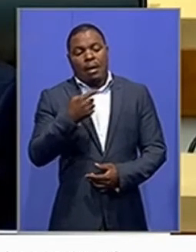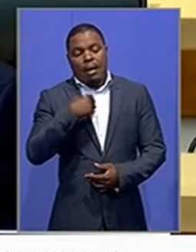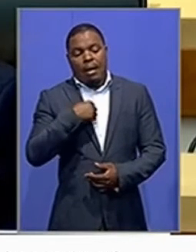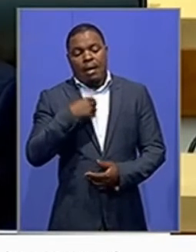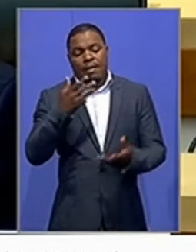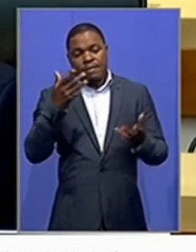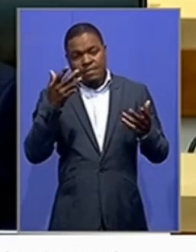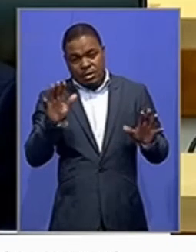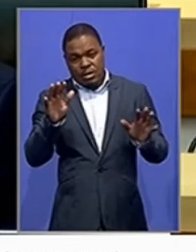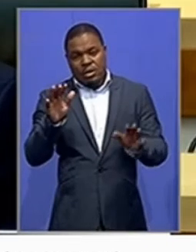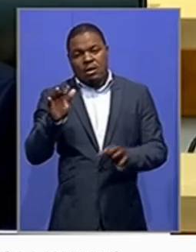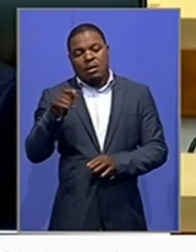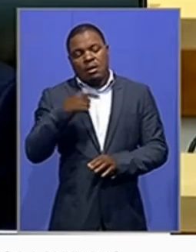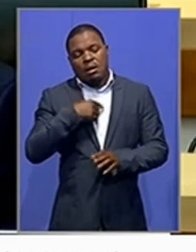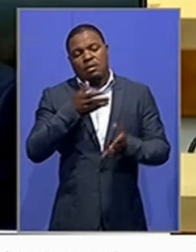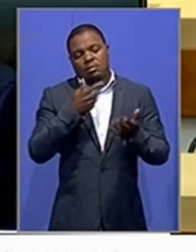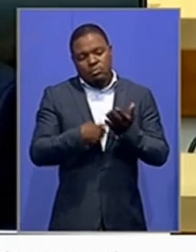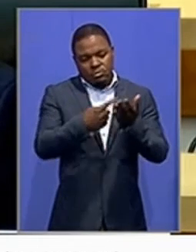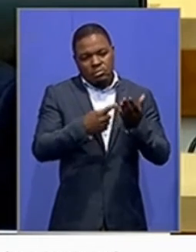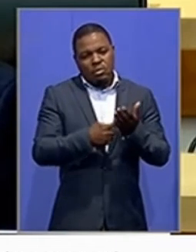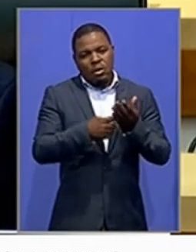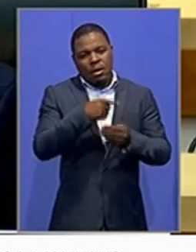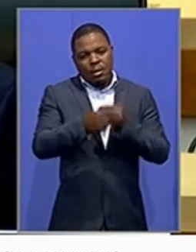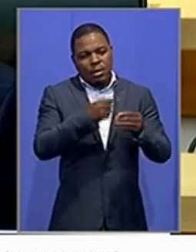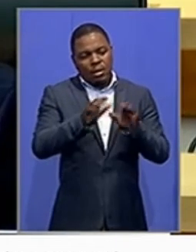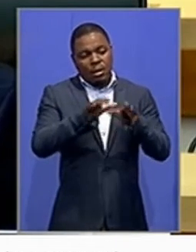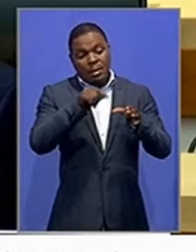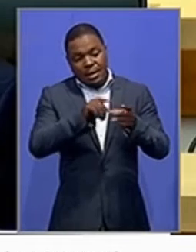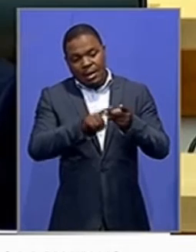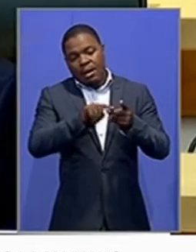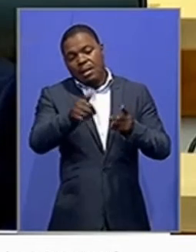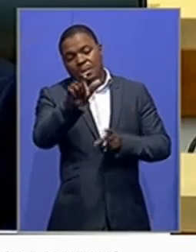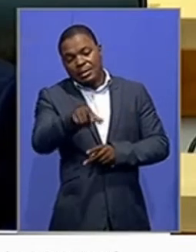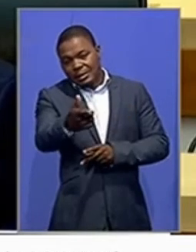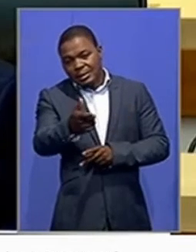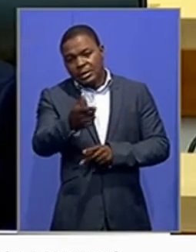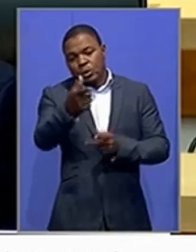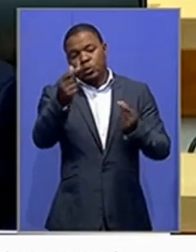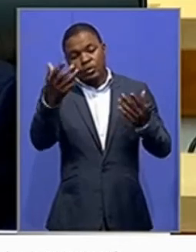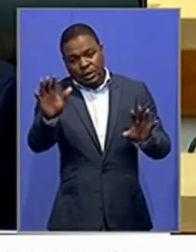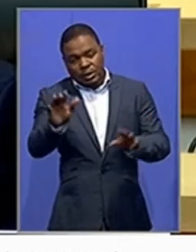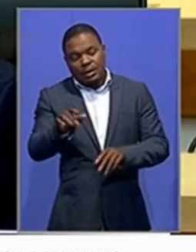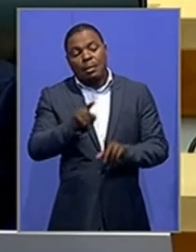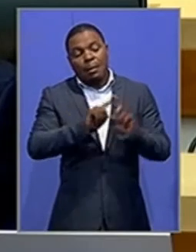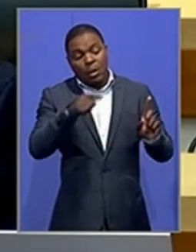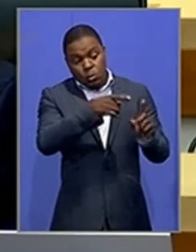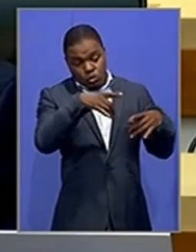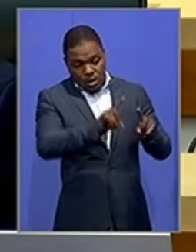engaged along the lines that the Commission and the party have done. And mind you,